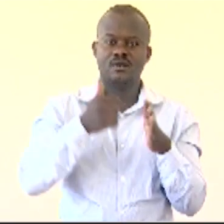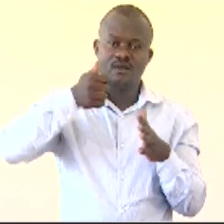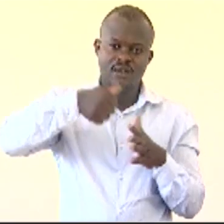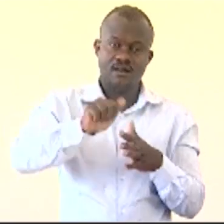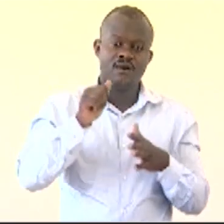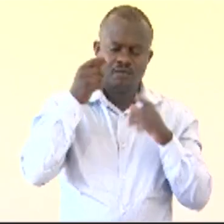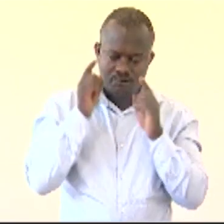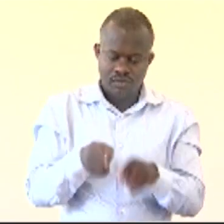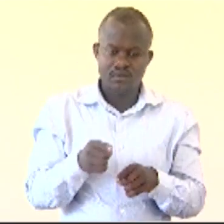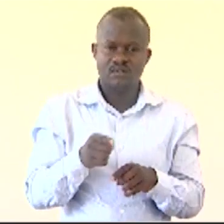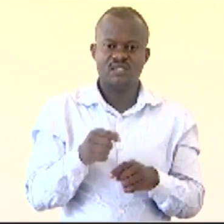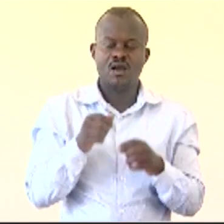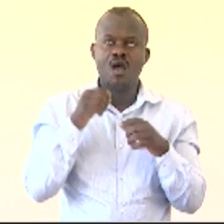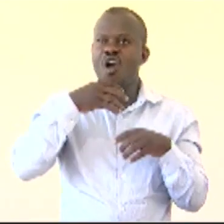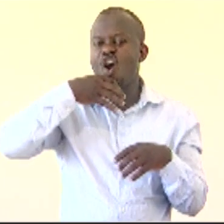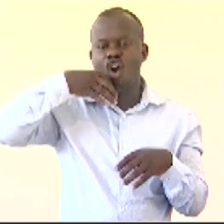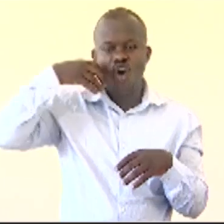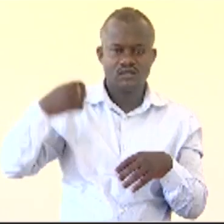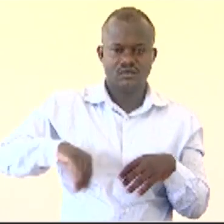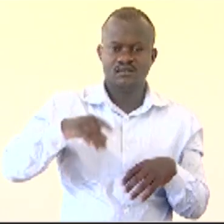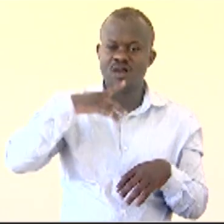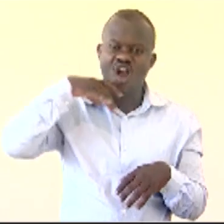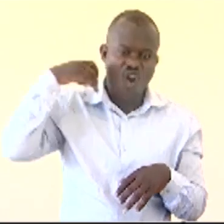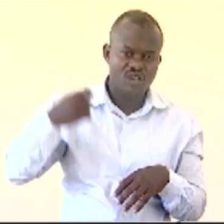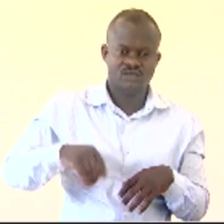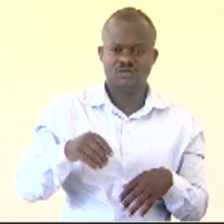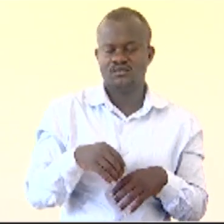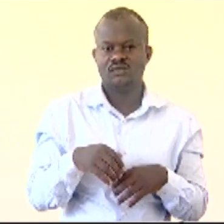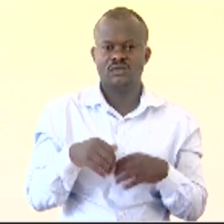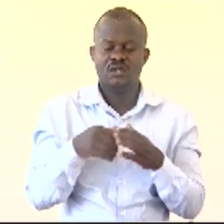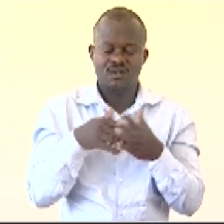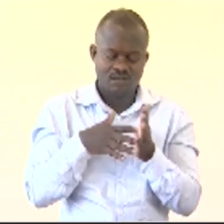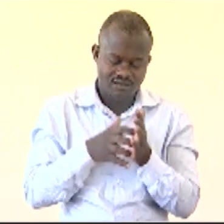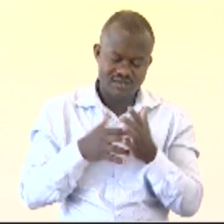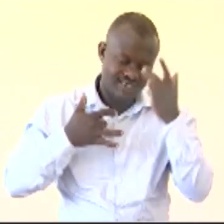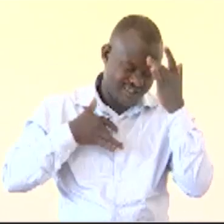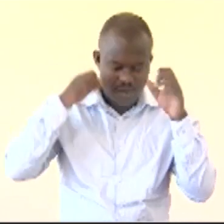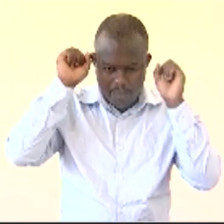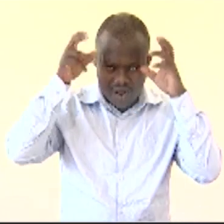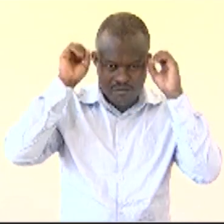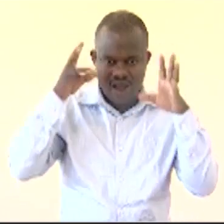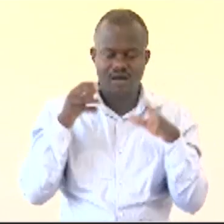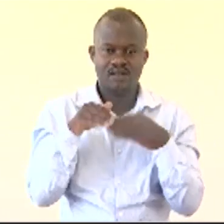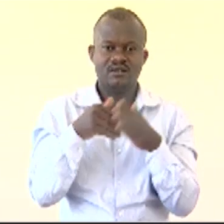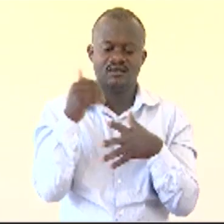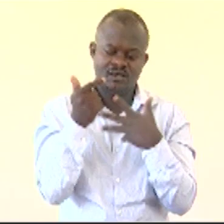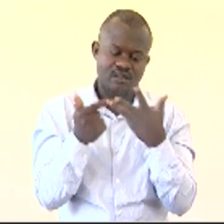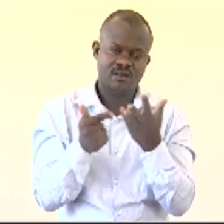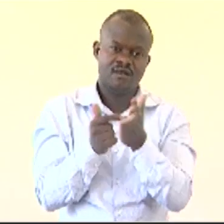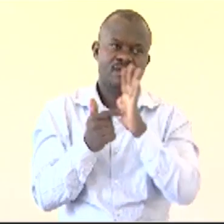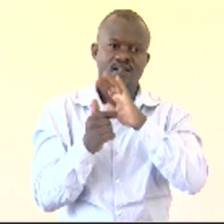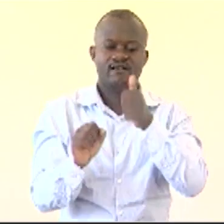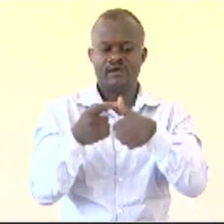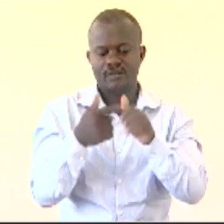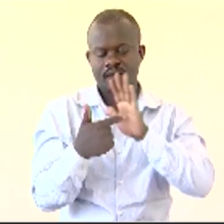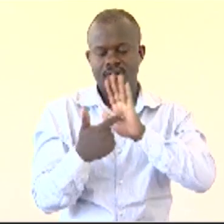sudden onset of fever, fatigue, muscle pain, headache, sore throat. These are the first symptoms